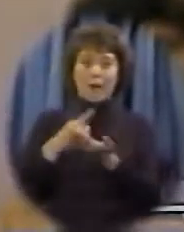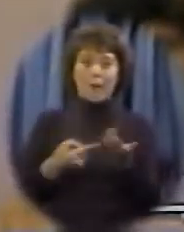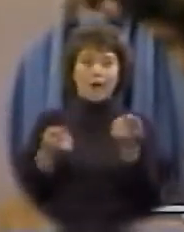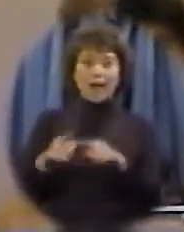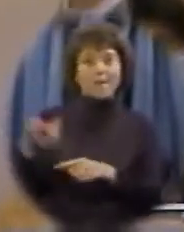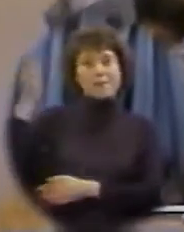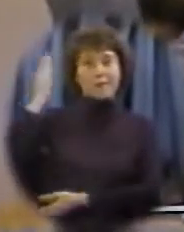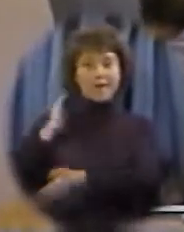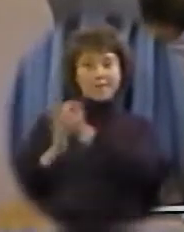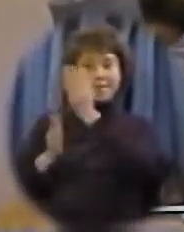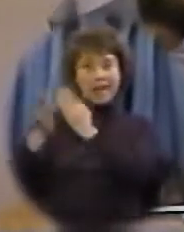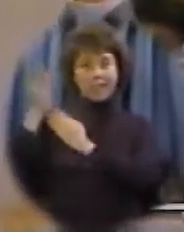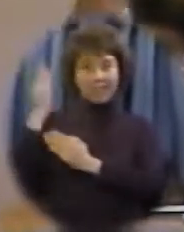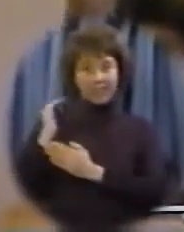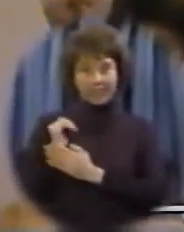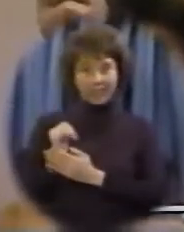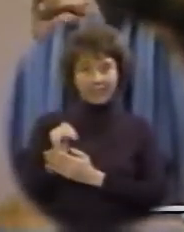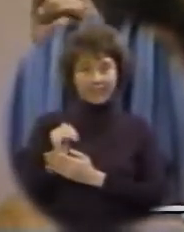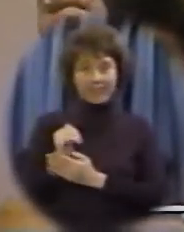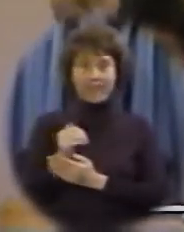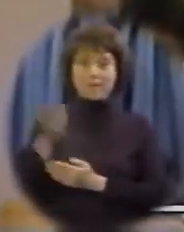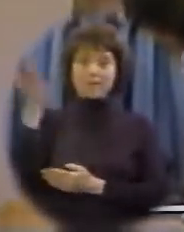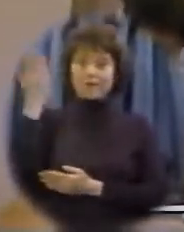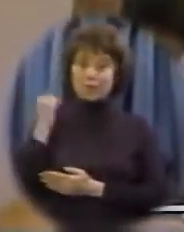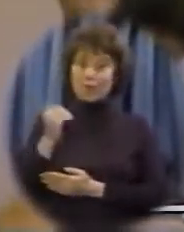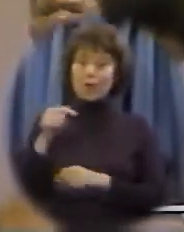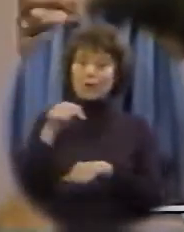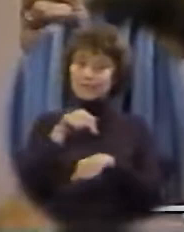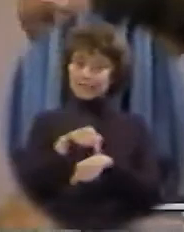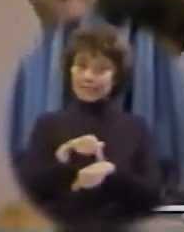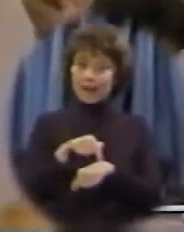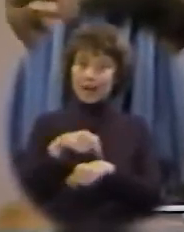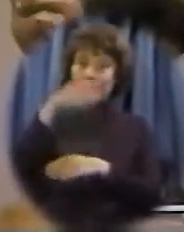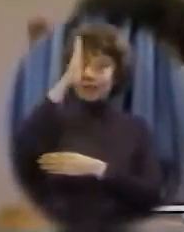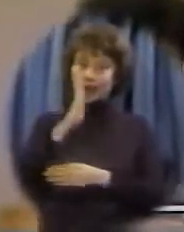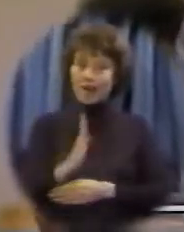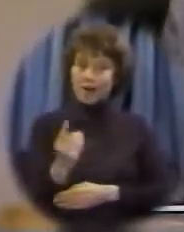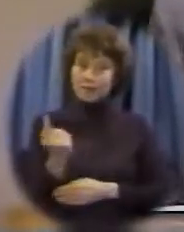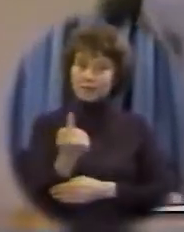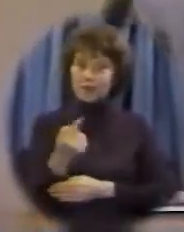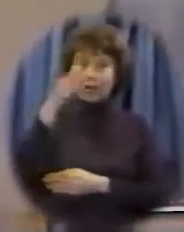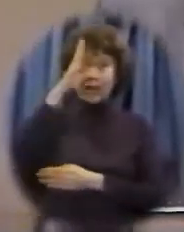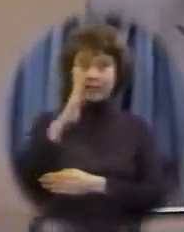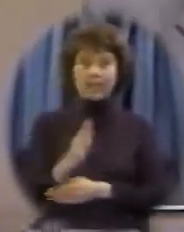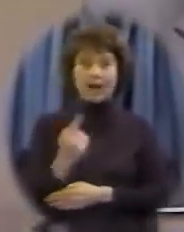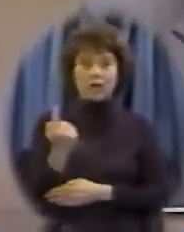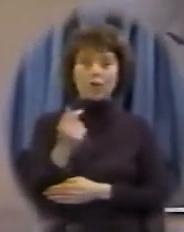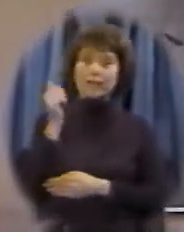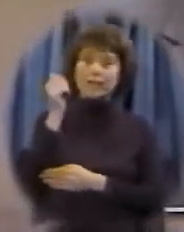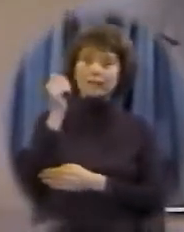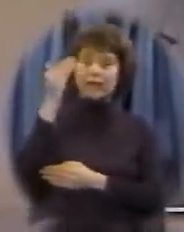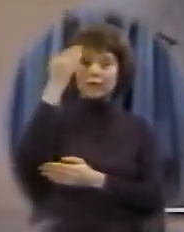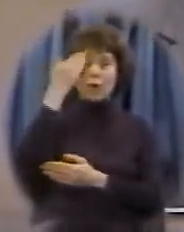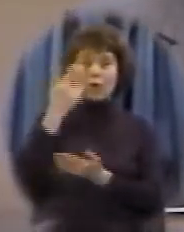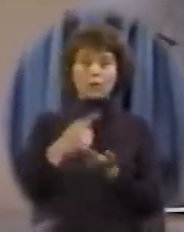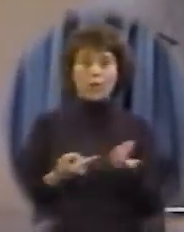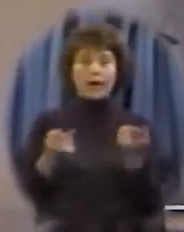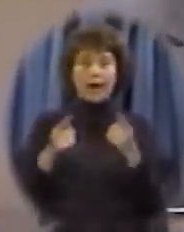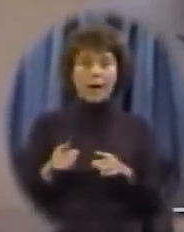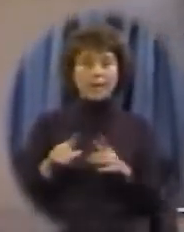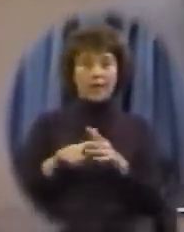know that there was a time when God was alone. And God alone knows what went on. Now, let me say the second thing.